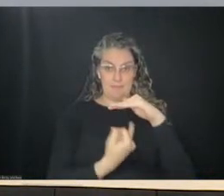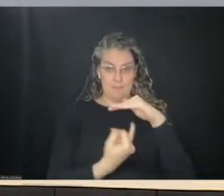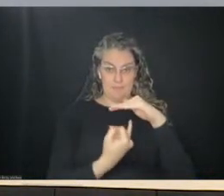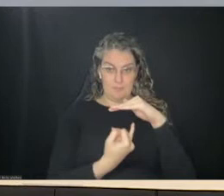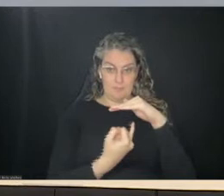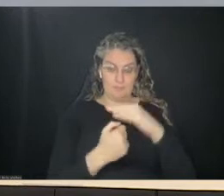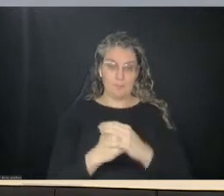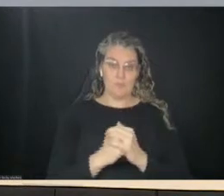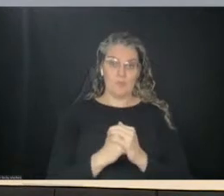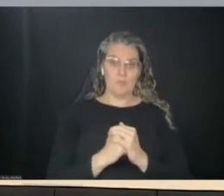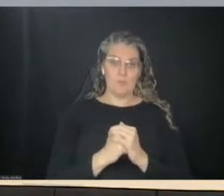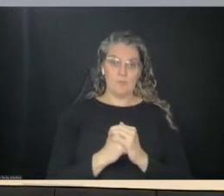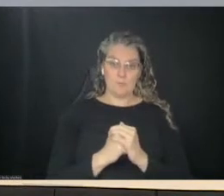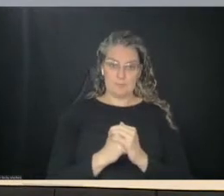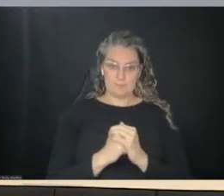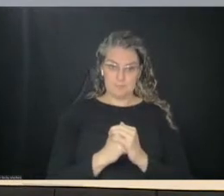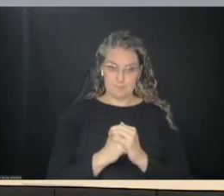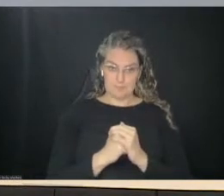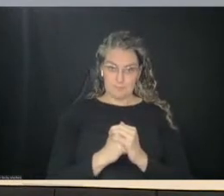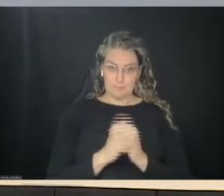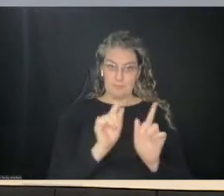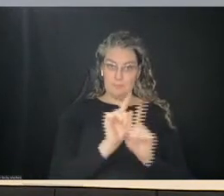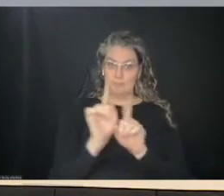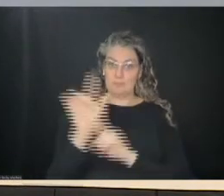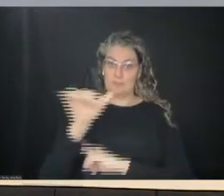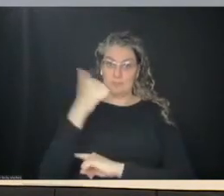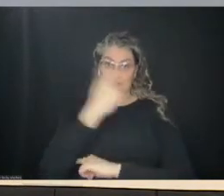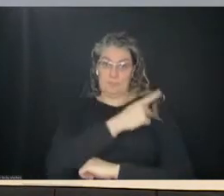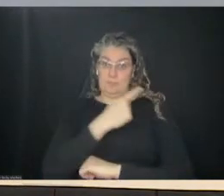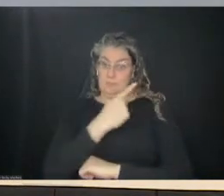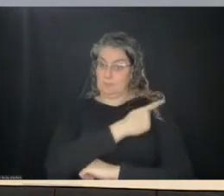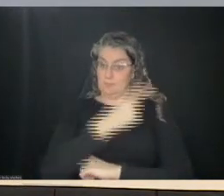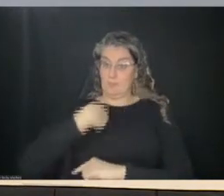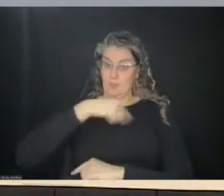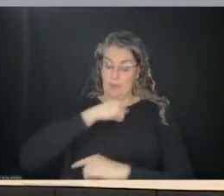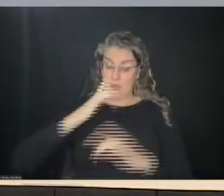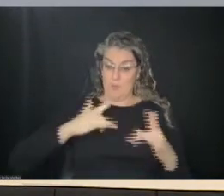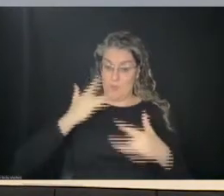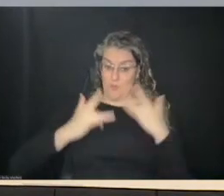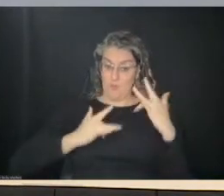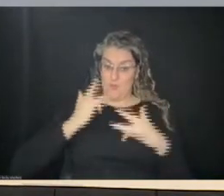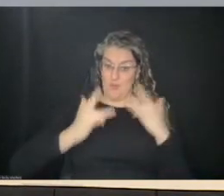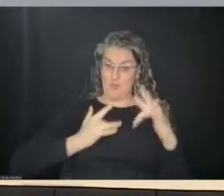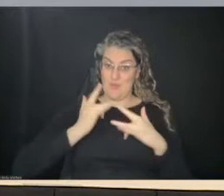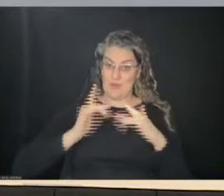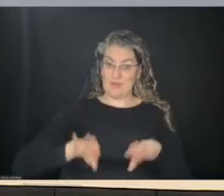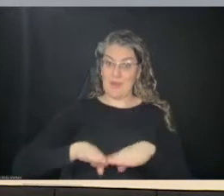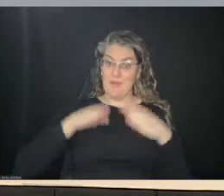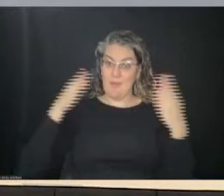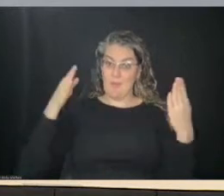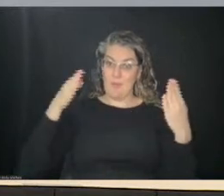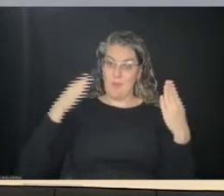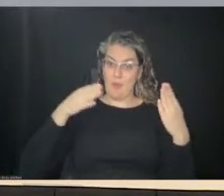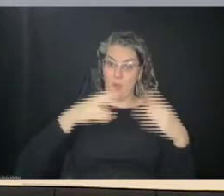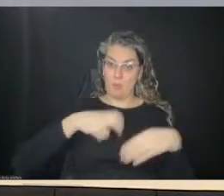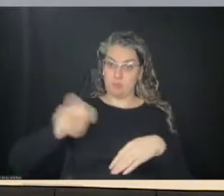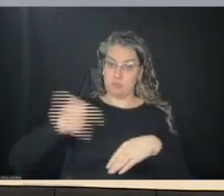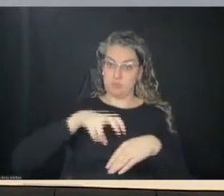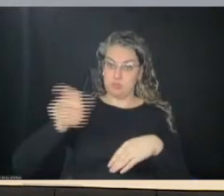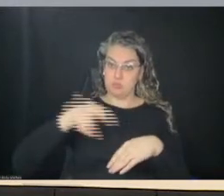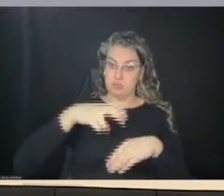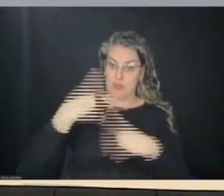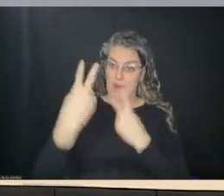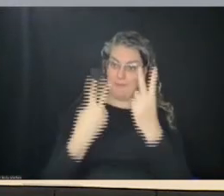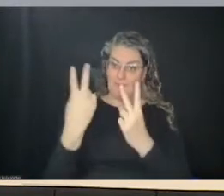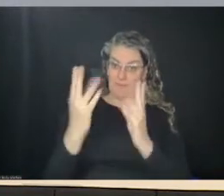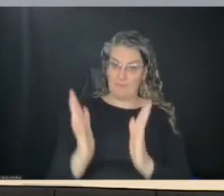Like other provinces, we are both excited and nervous about the prospect of reopening to travel and easing public health measures over the coming